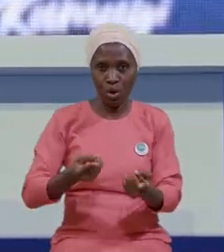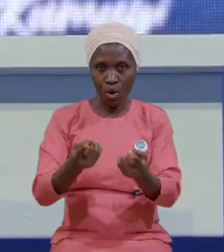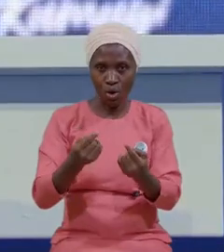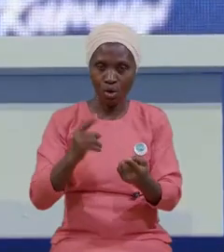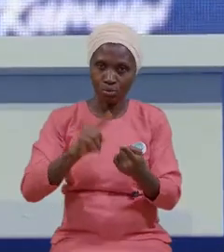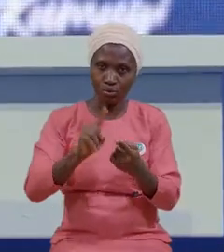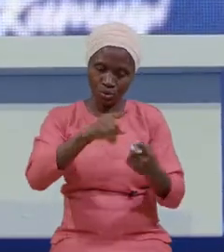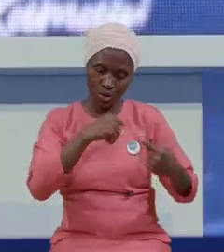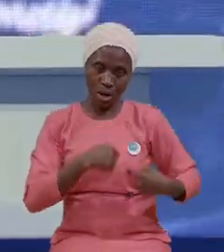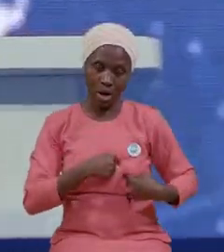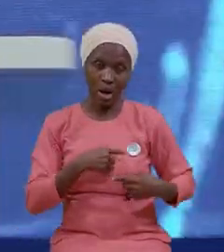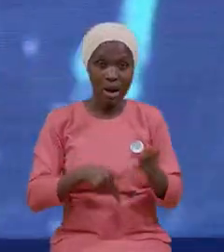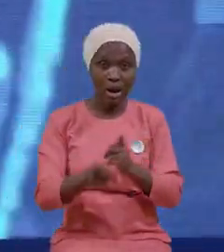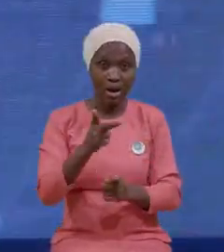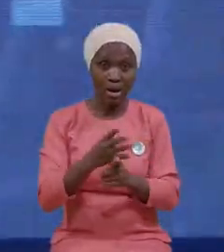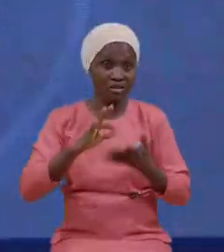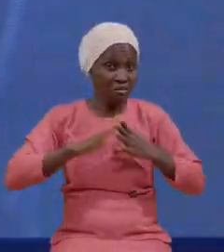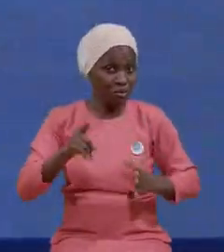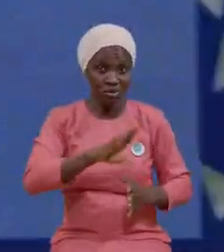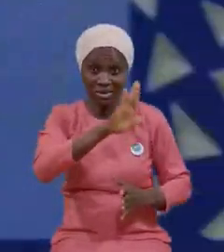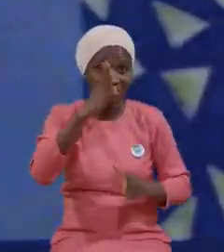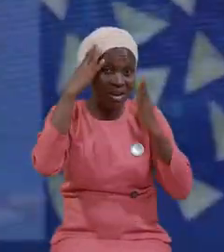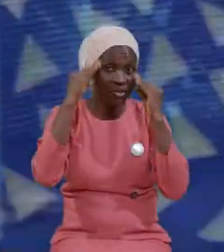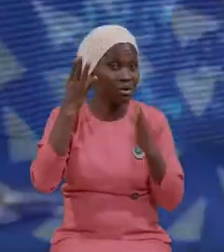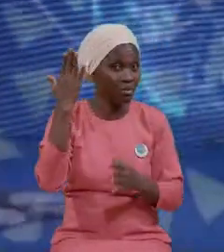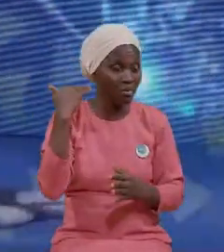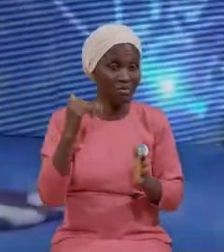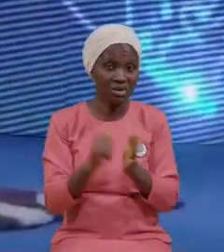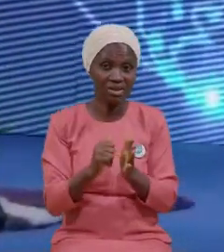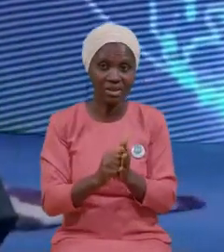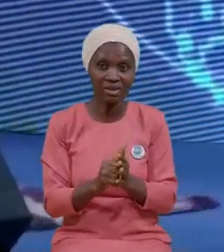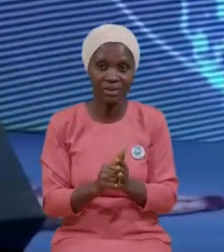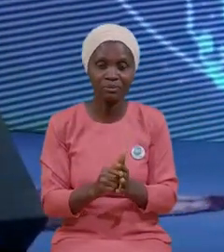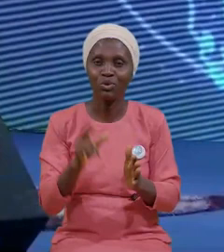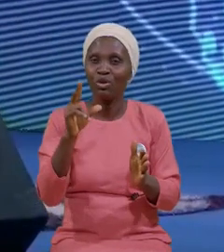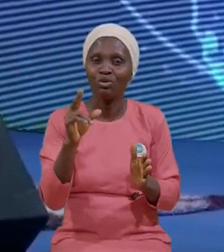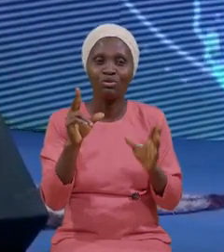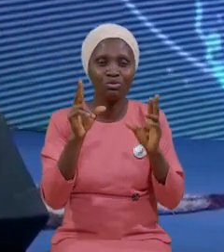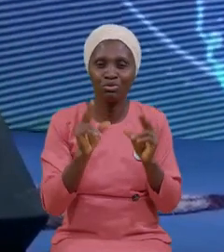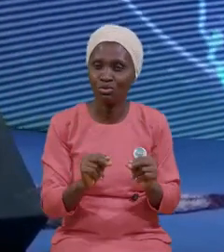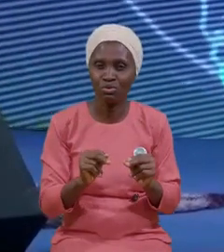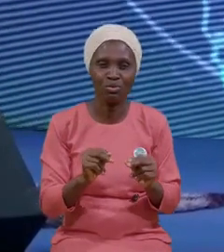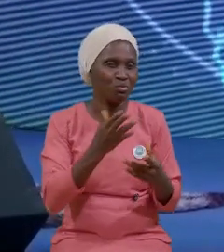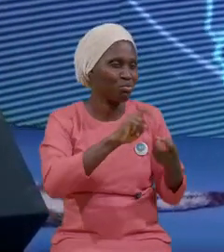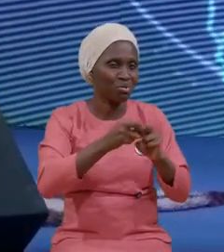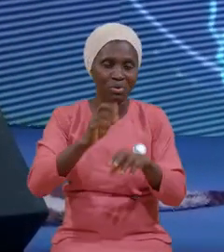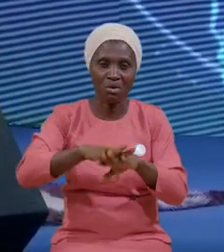you had never known. That no turmoil on earth can disturb.